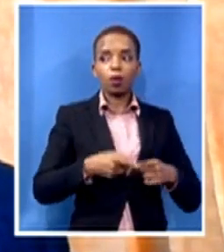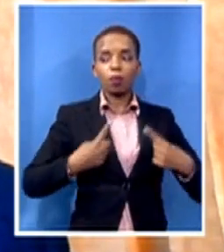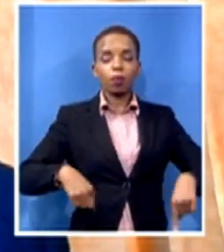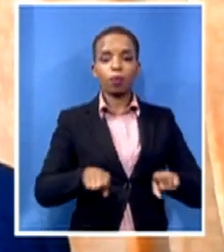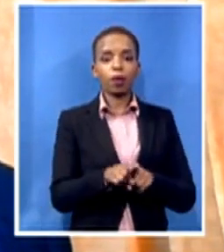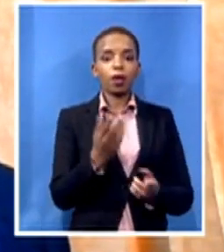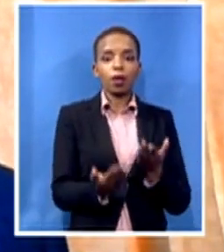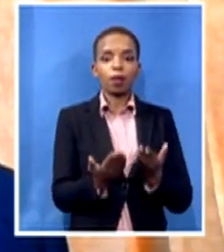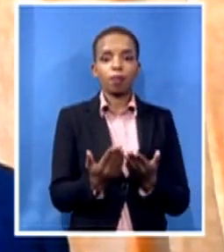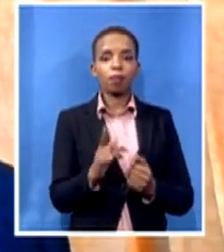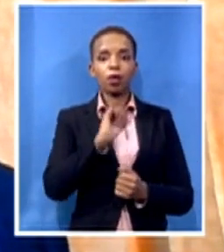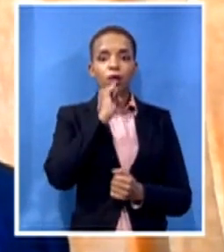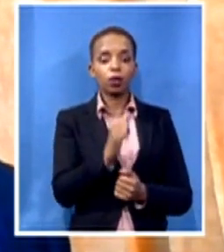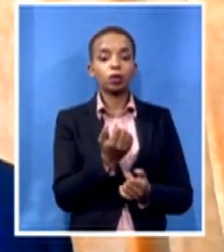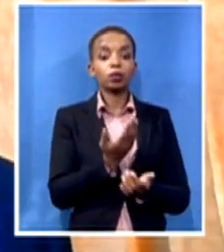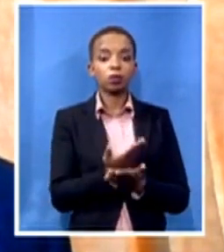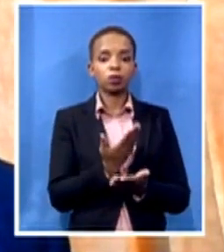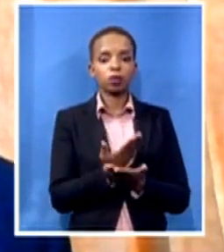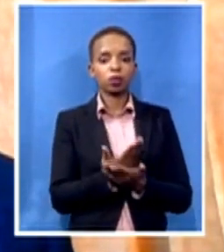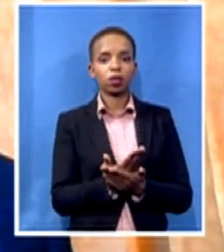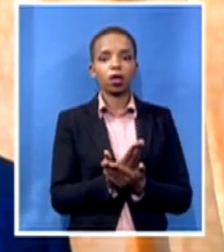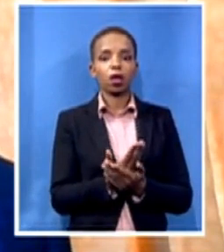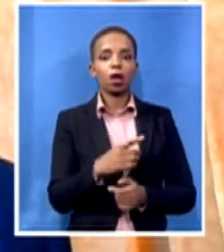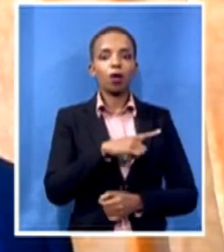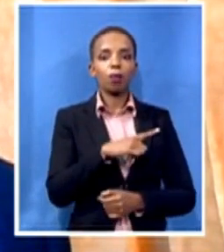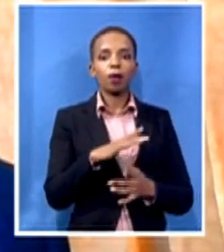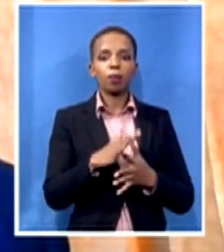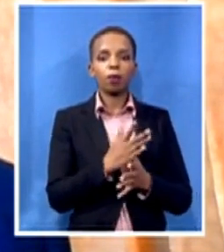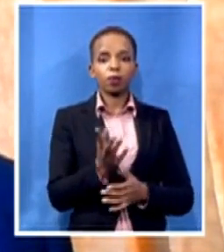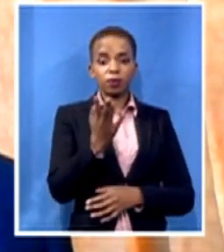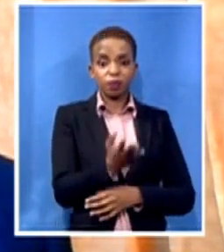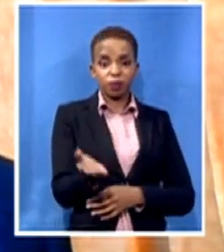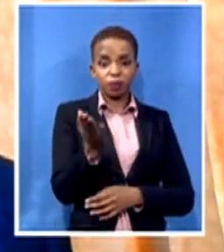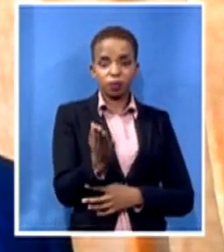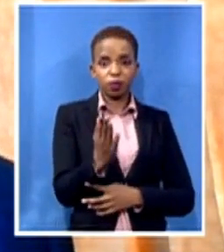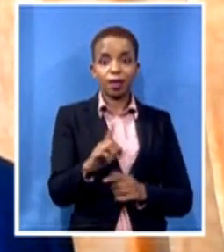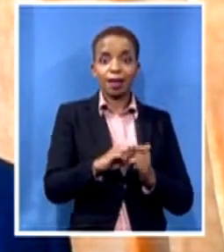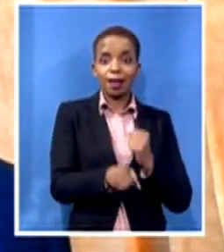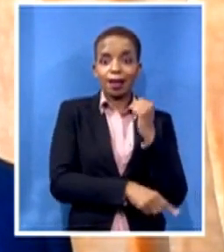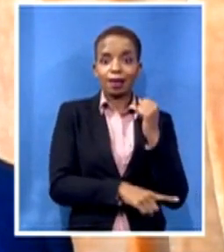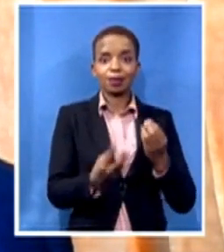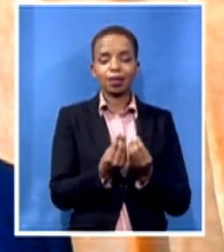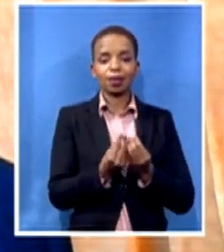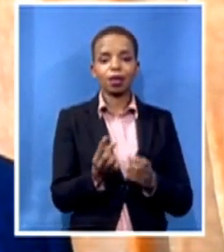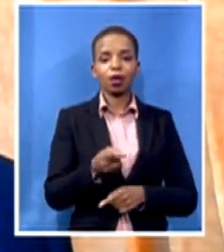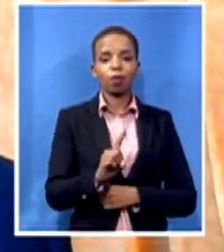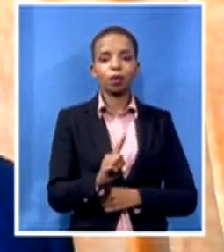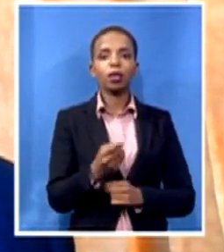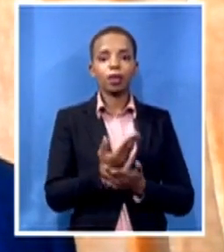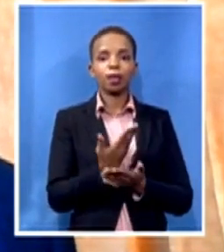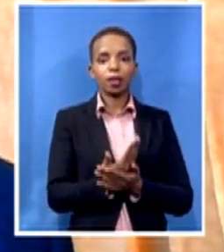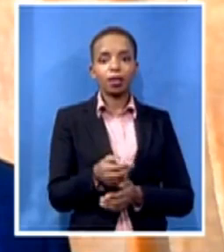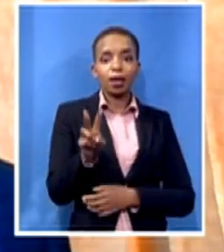samples because of the mutations. And the last thing is that it can undermine the efforts to develop